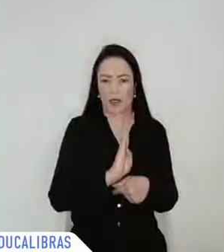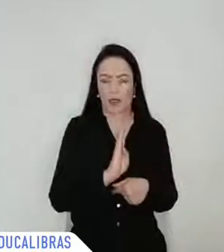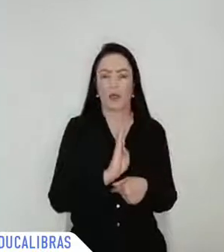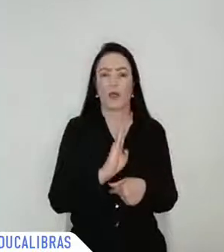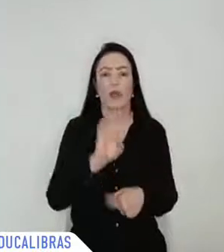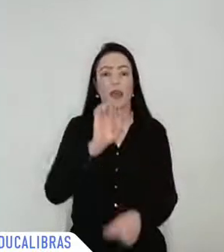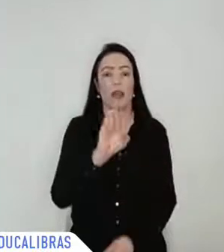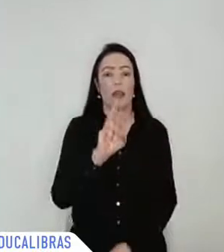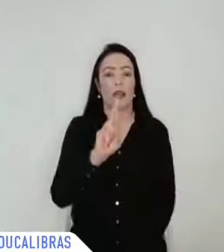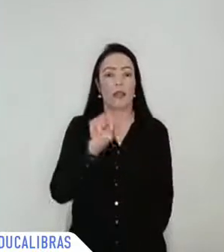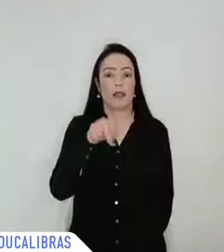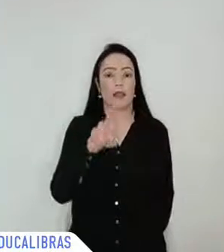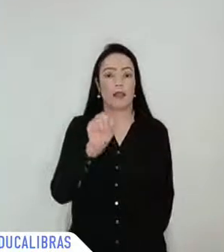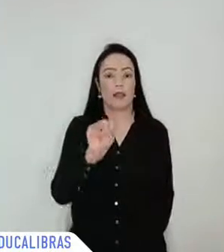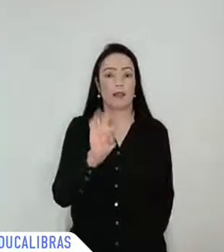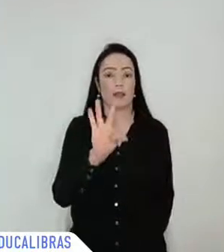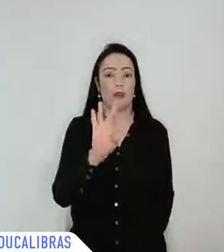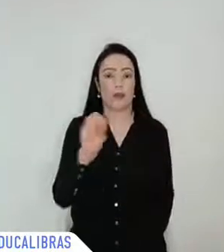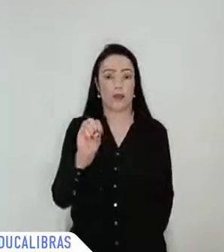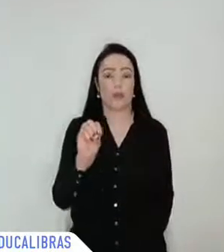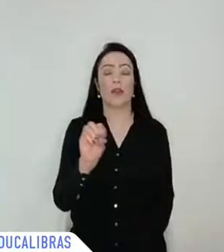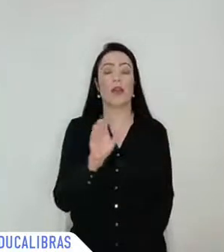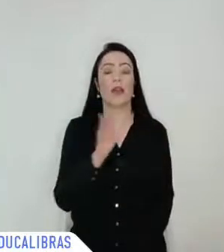some of his